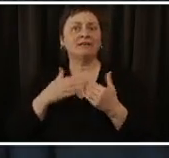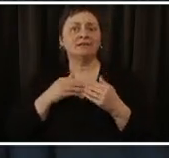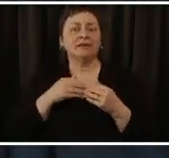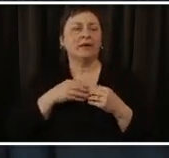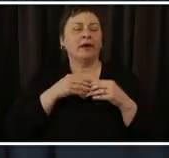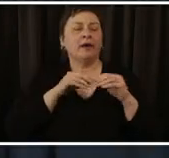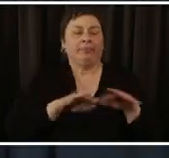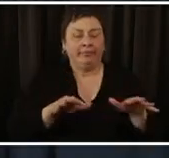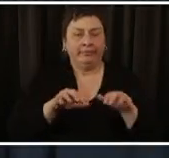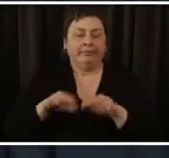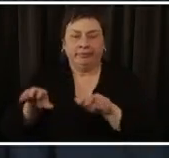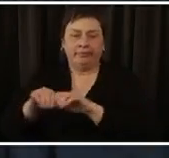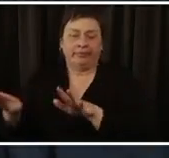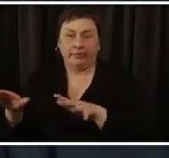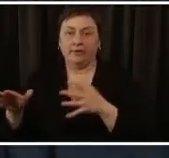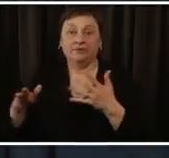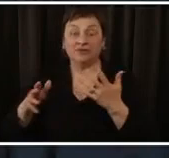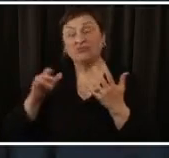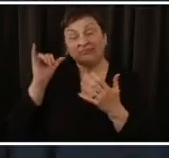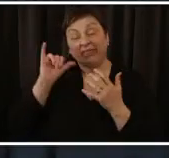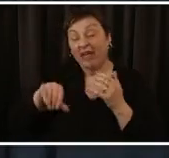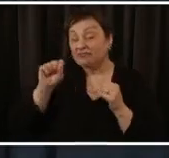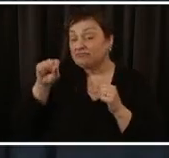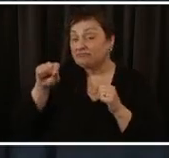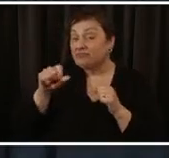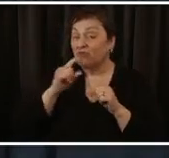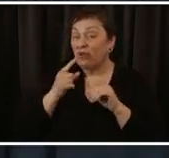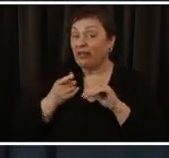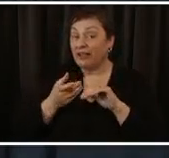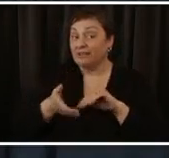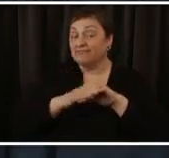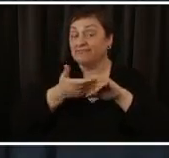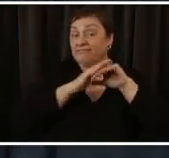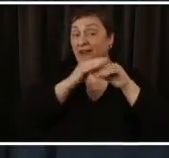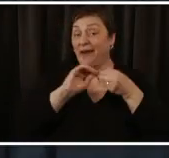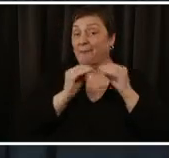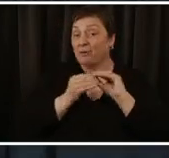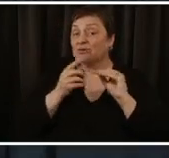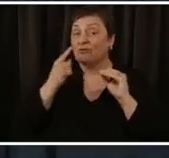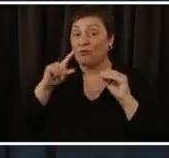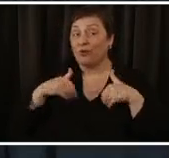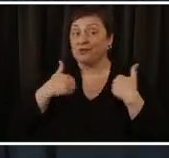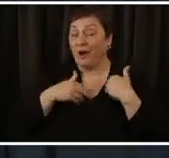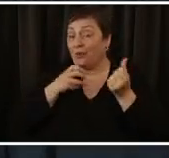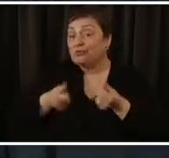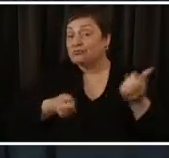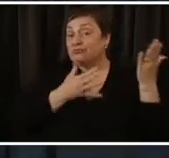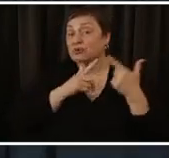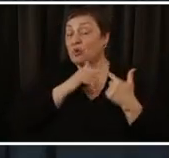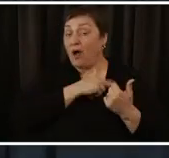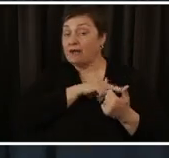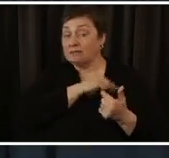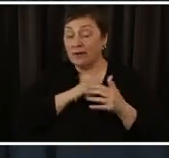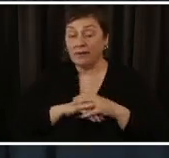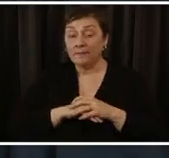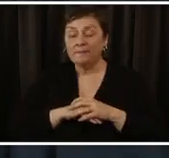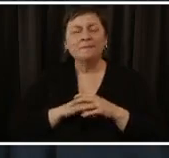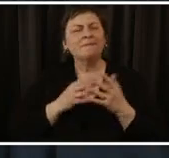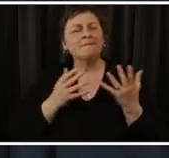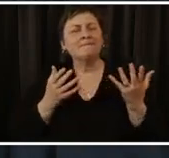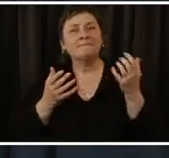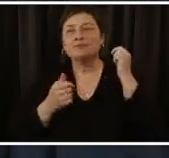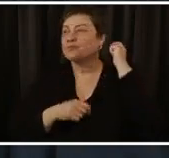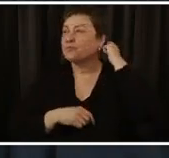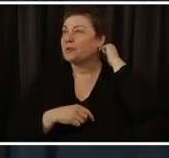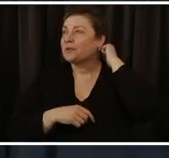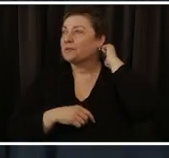increased hospitalization rates and case rates. I think part of the story, though, here, too, is that we would probably be in a very different place